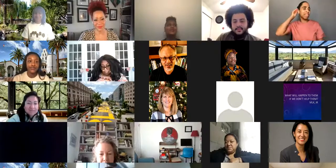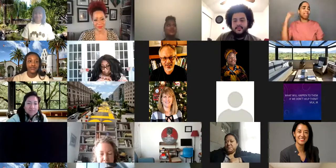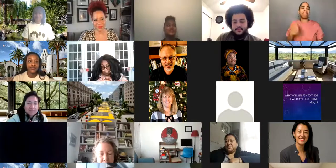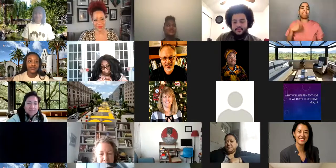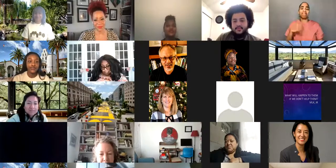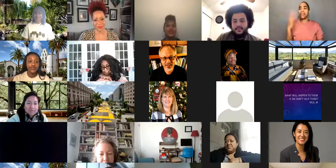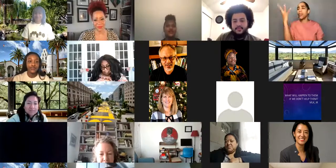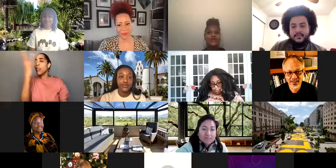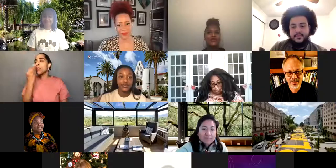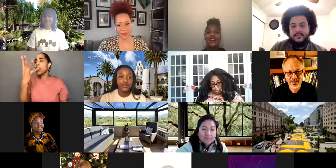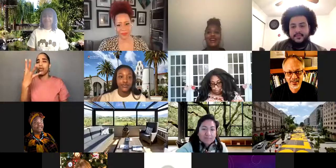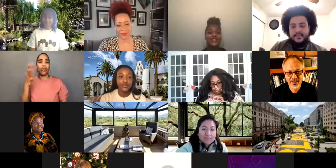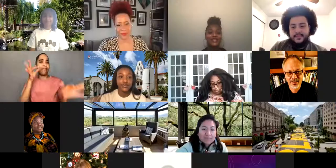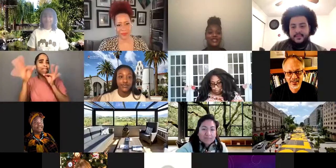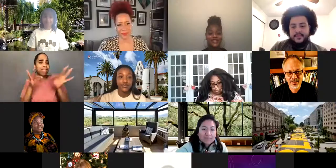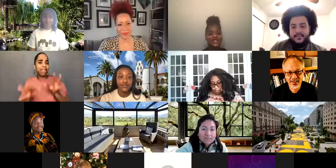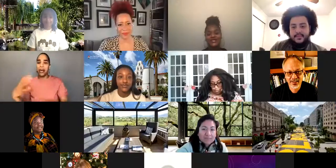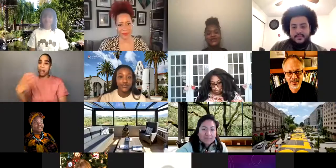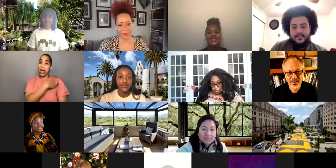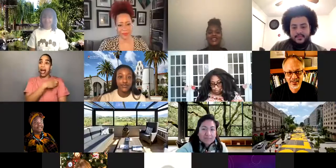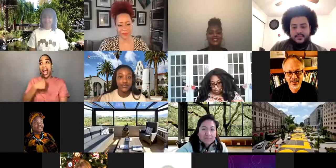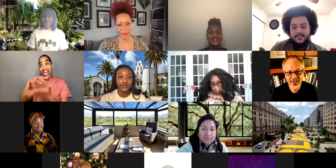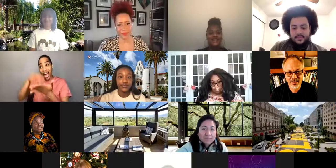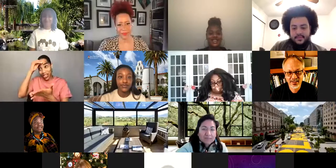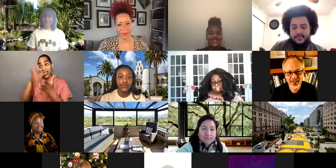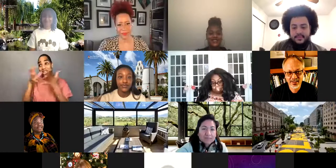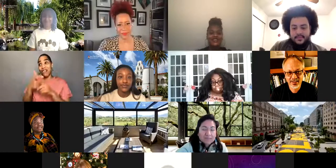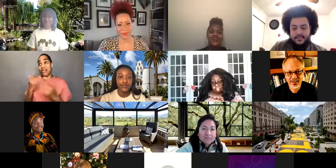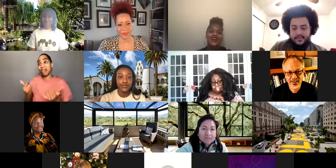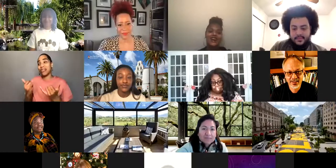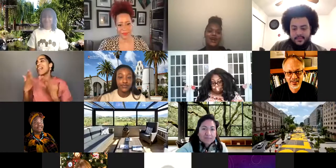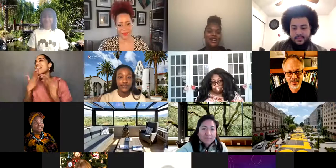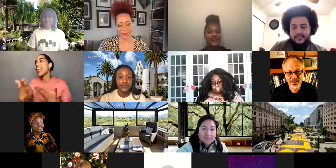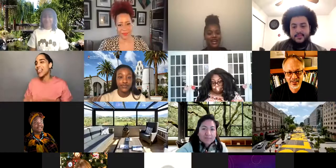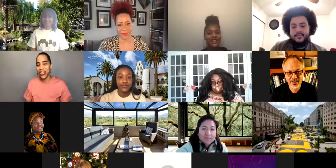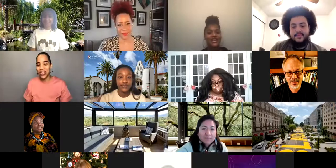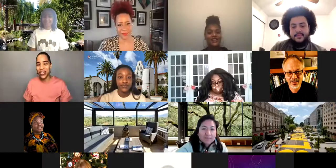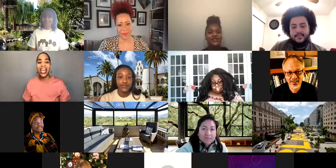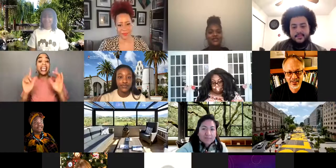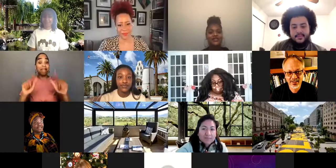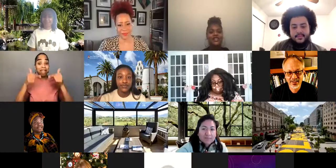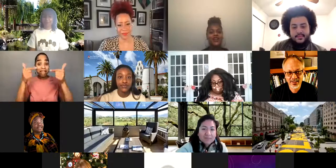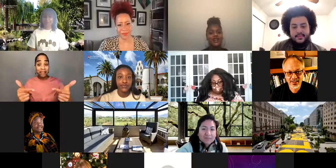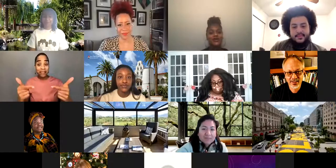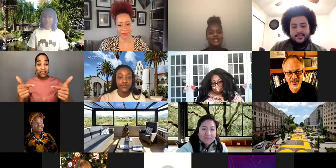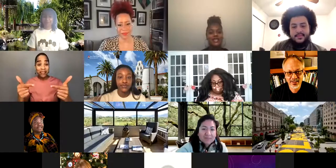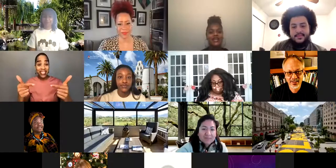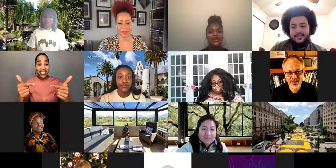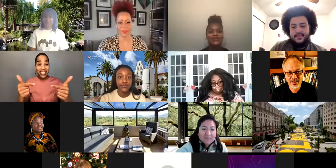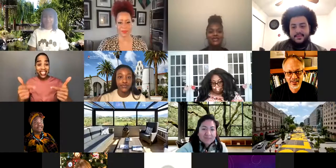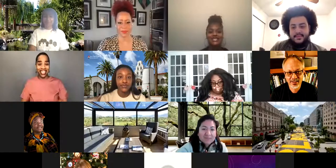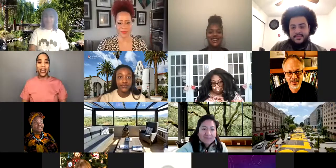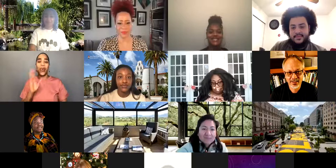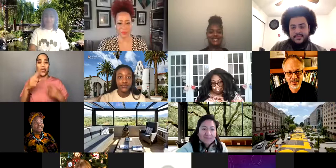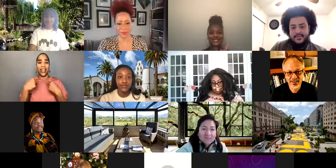so beautiful, so powerful, and I learned so much just from being here. So thank you. I can go ahead and hand it off to Kiara, who's going to